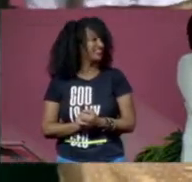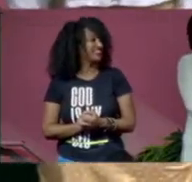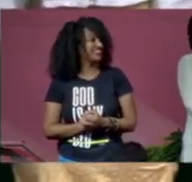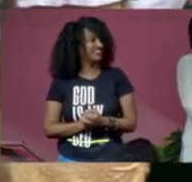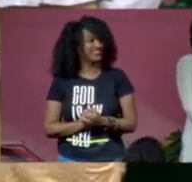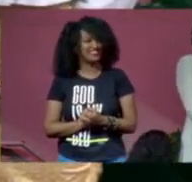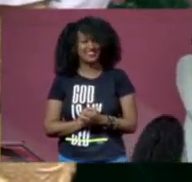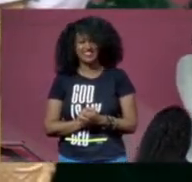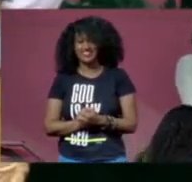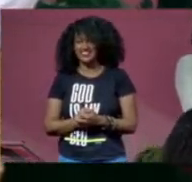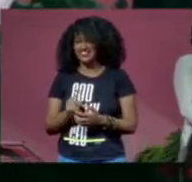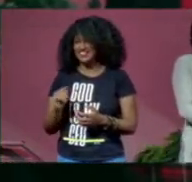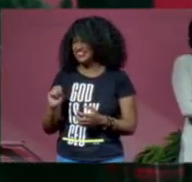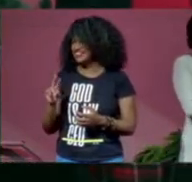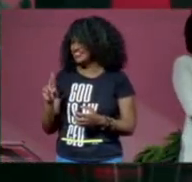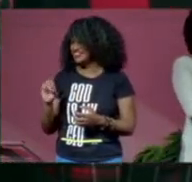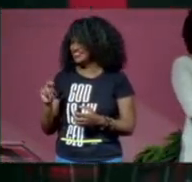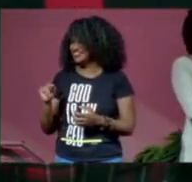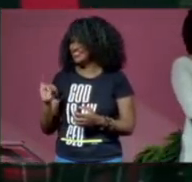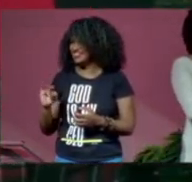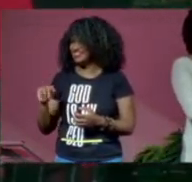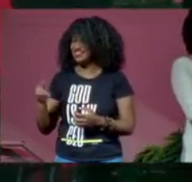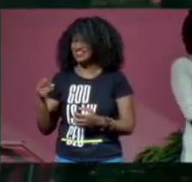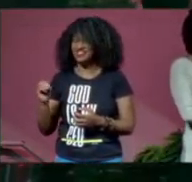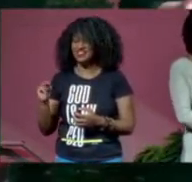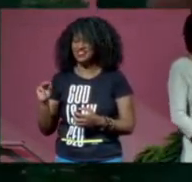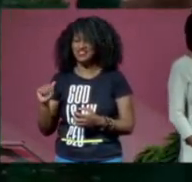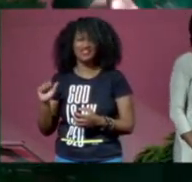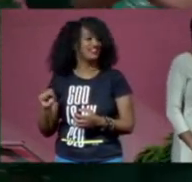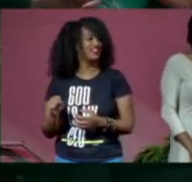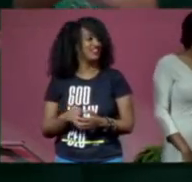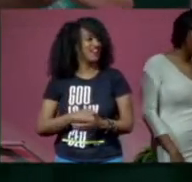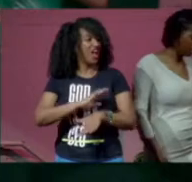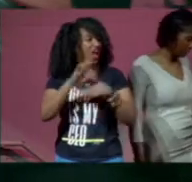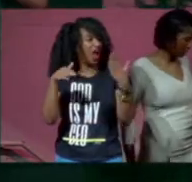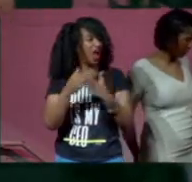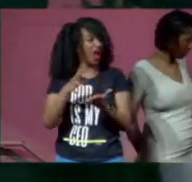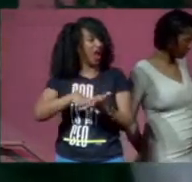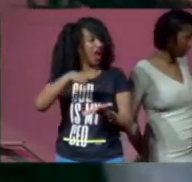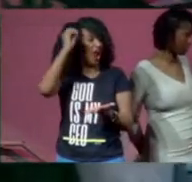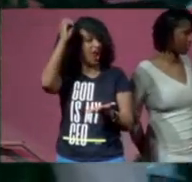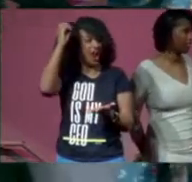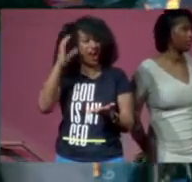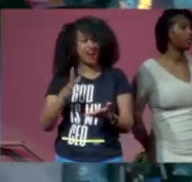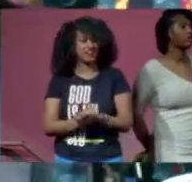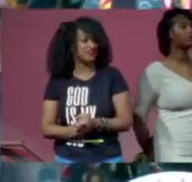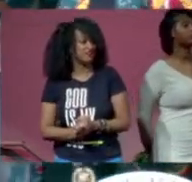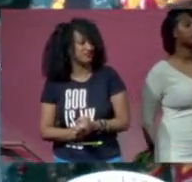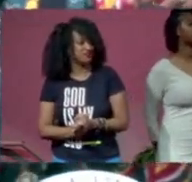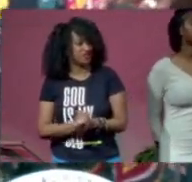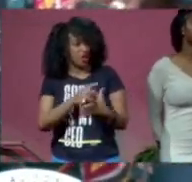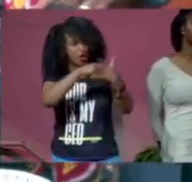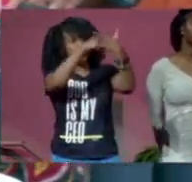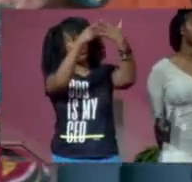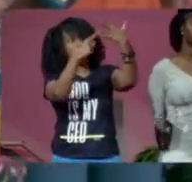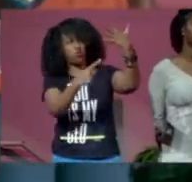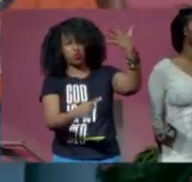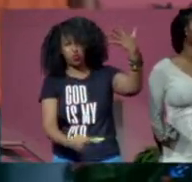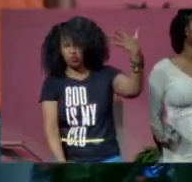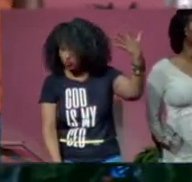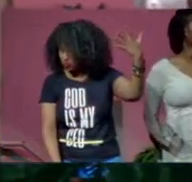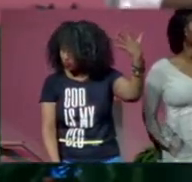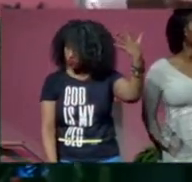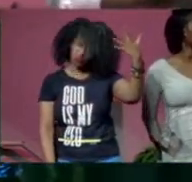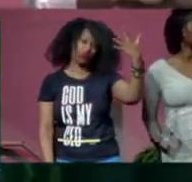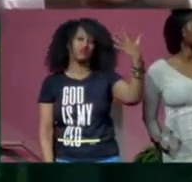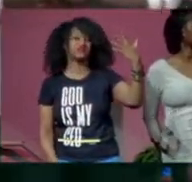Fillmore, Terrany Lewis, Thomas Haynes, Vasty Dorman, Zaria Kenner, Jemiah Turner, Kayla Nelson, Kennedy